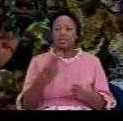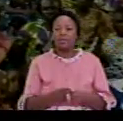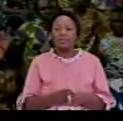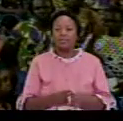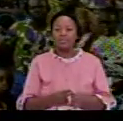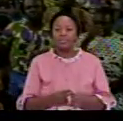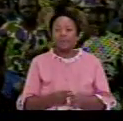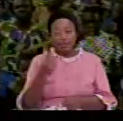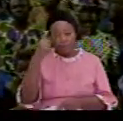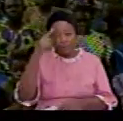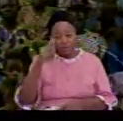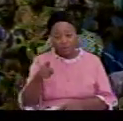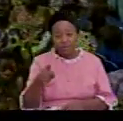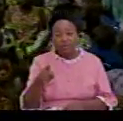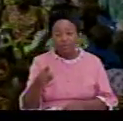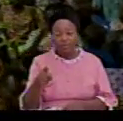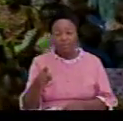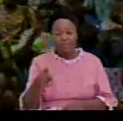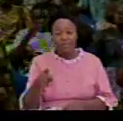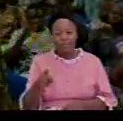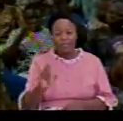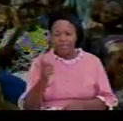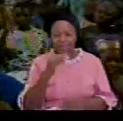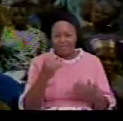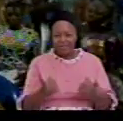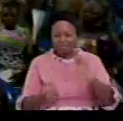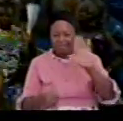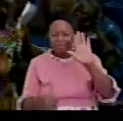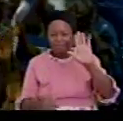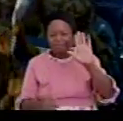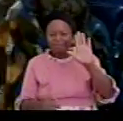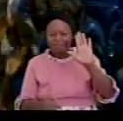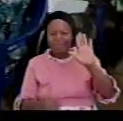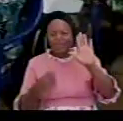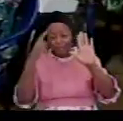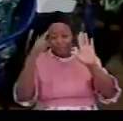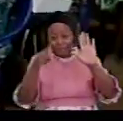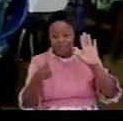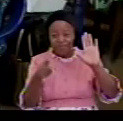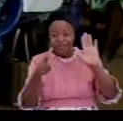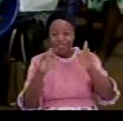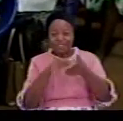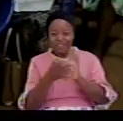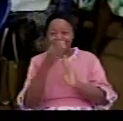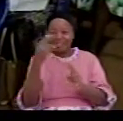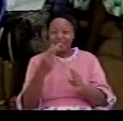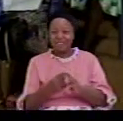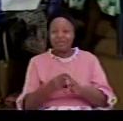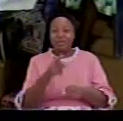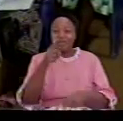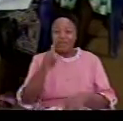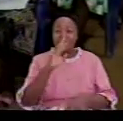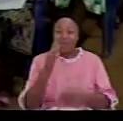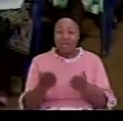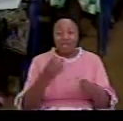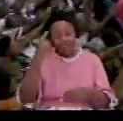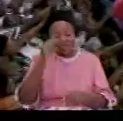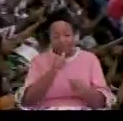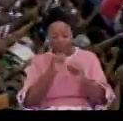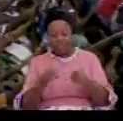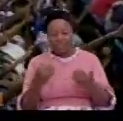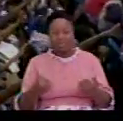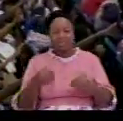For you. Where are you? For you. You are here for blessing tonight.